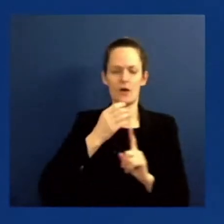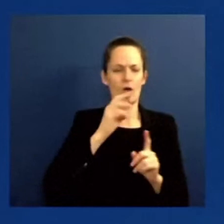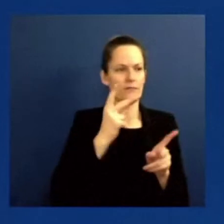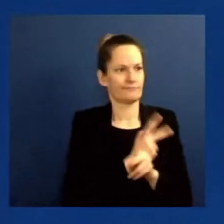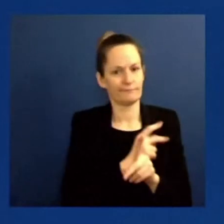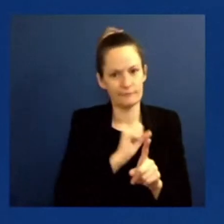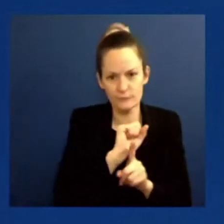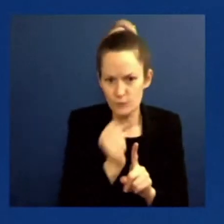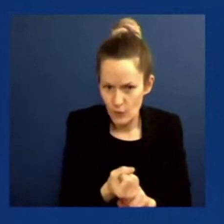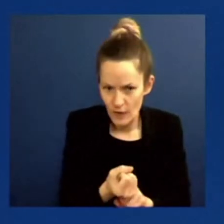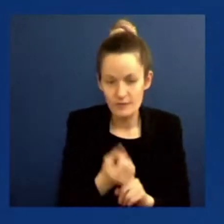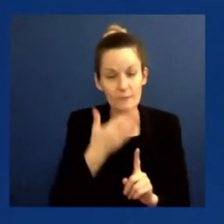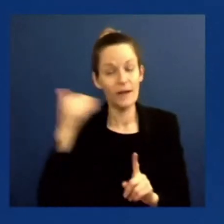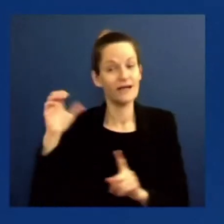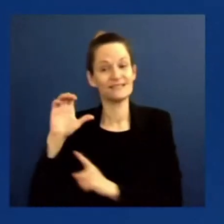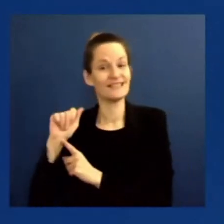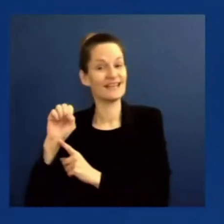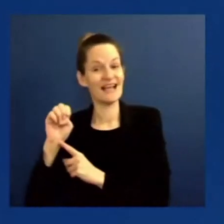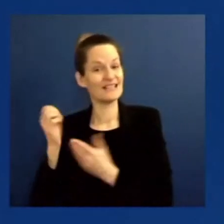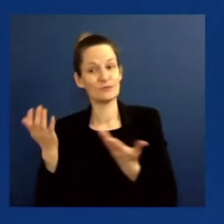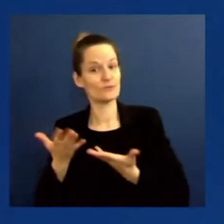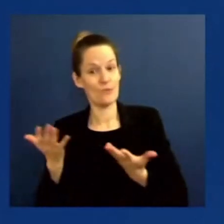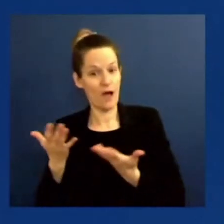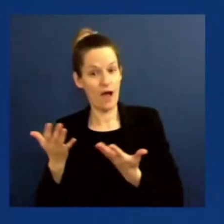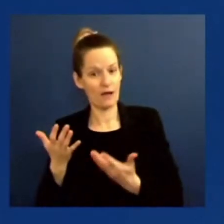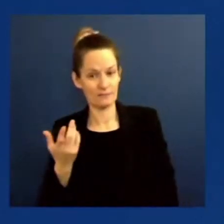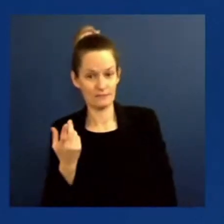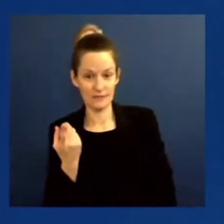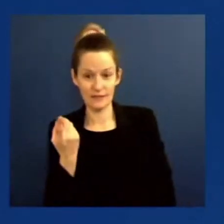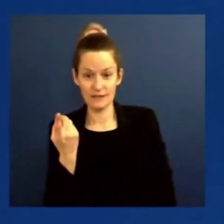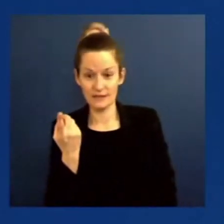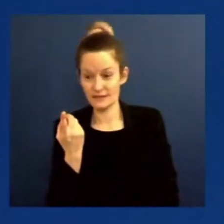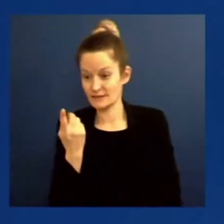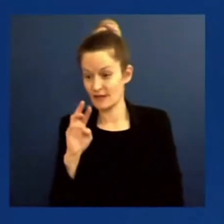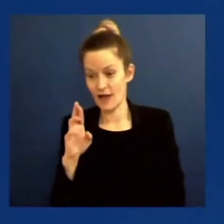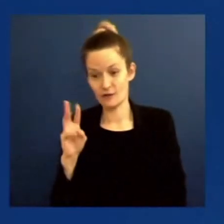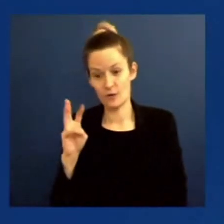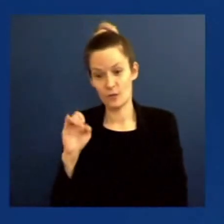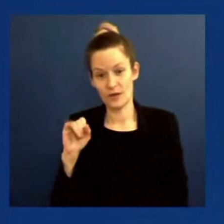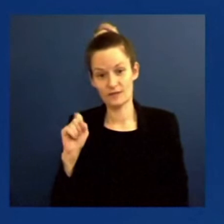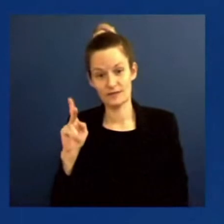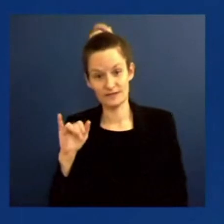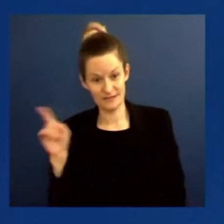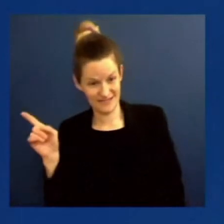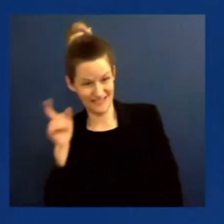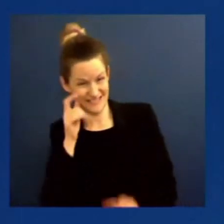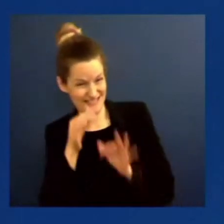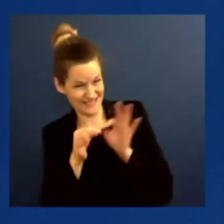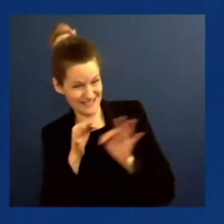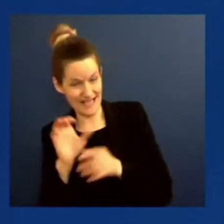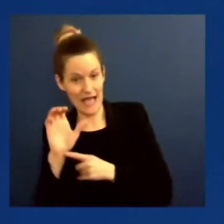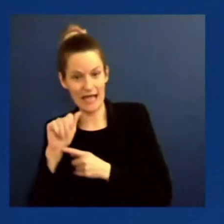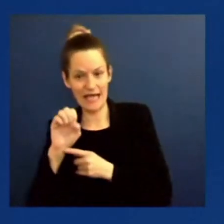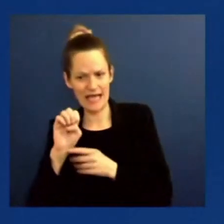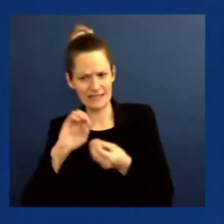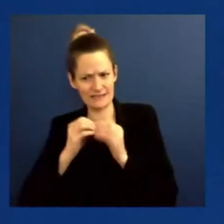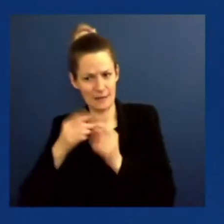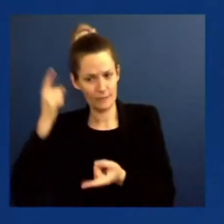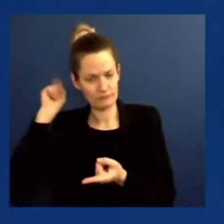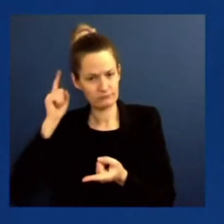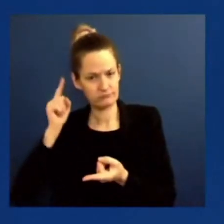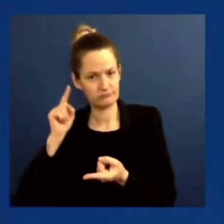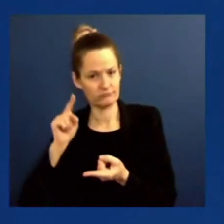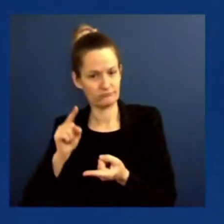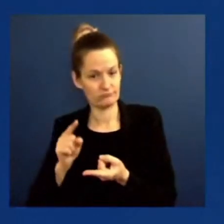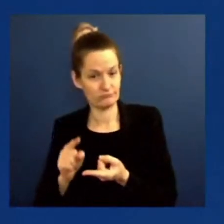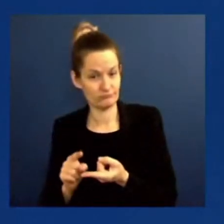scenario is that the description that Dr. Walensky just gave us about the diminution in cases in many regions of the country will continue